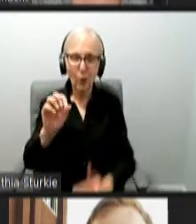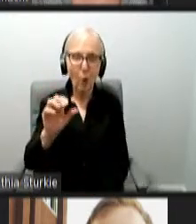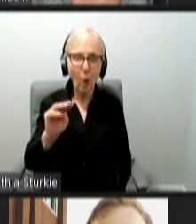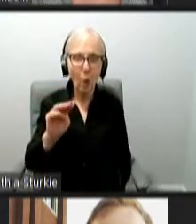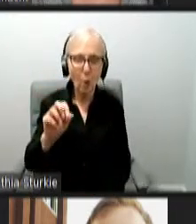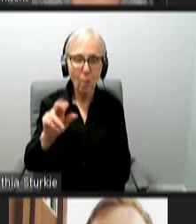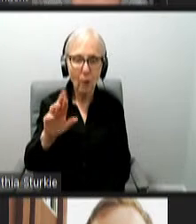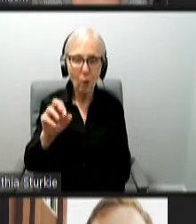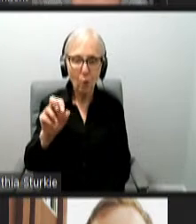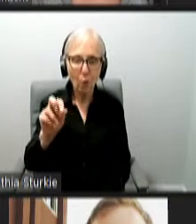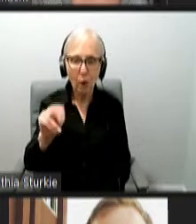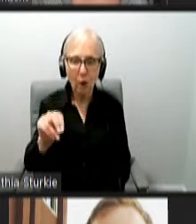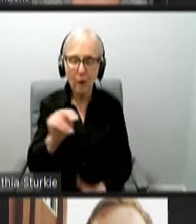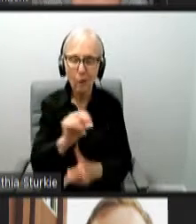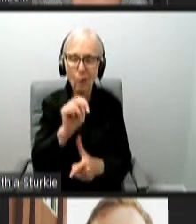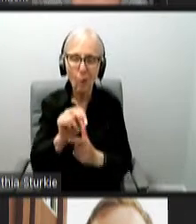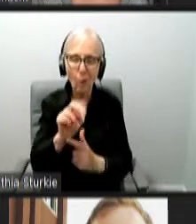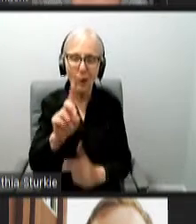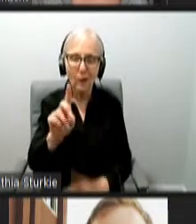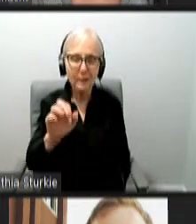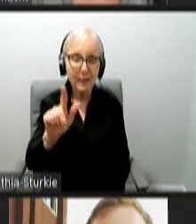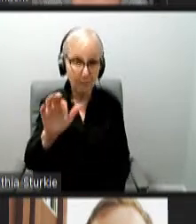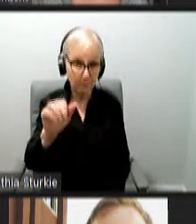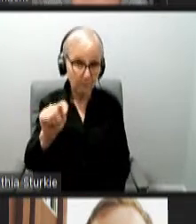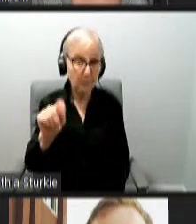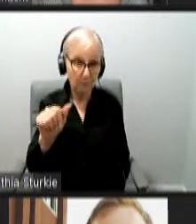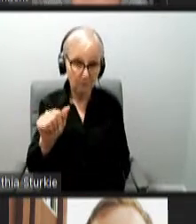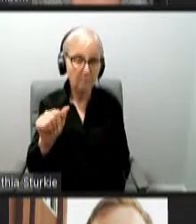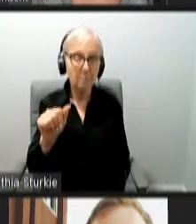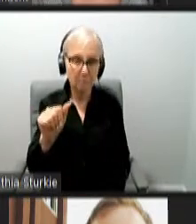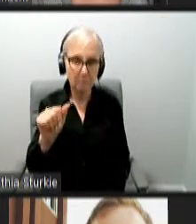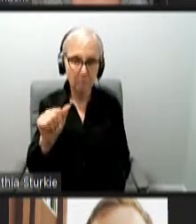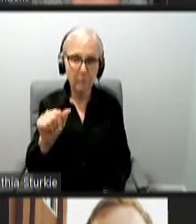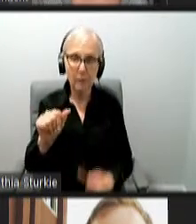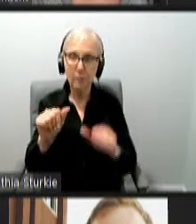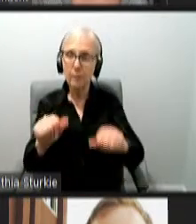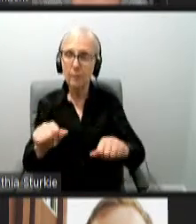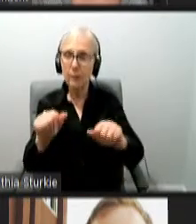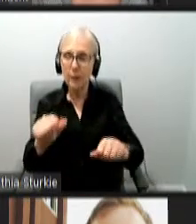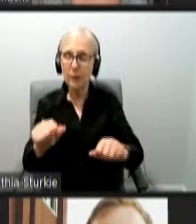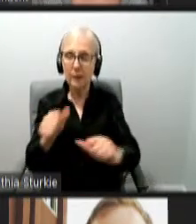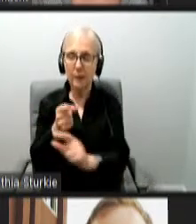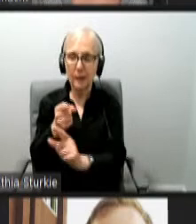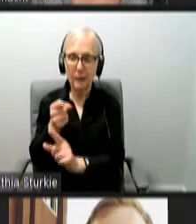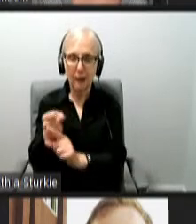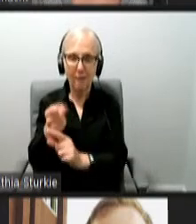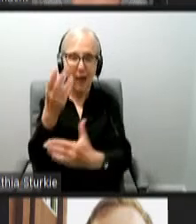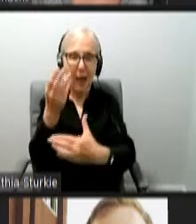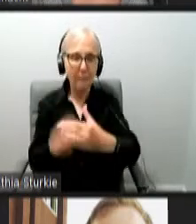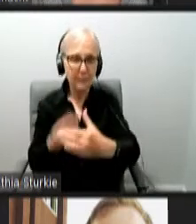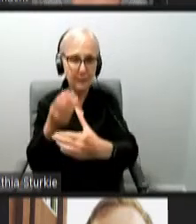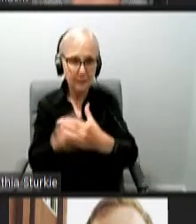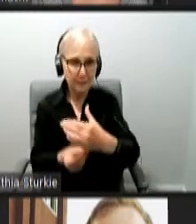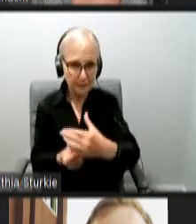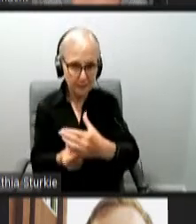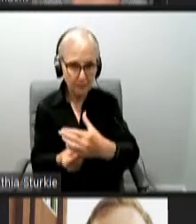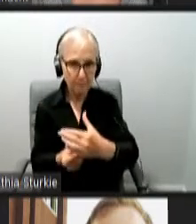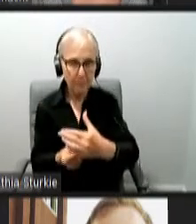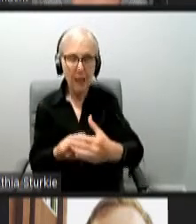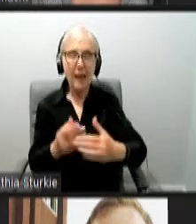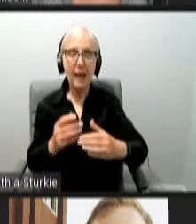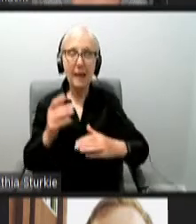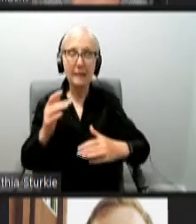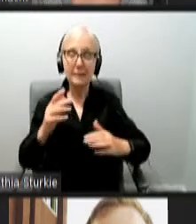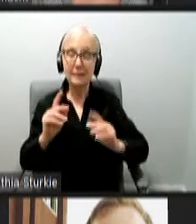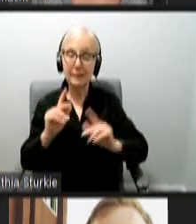or Delta. And then obviously the other issue is potential impacts on absenteeism as our healthcare providers